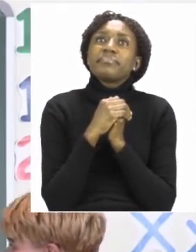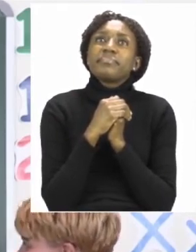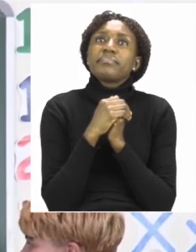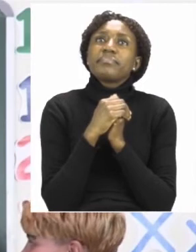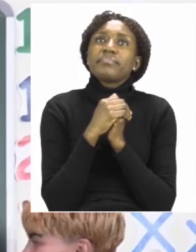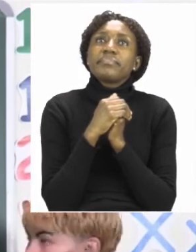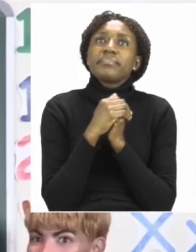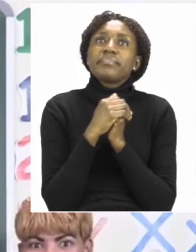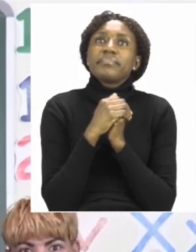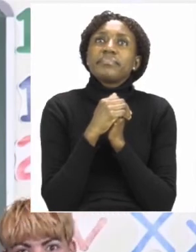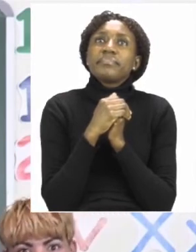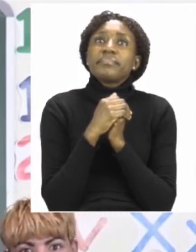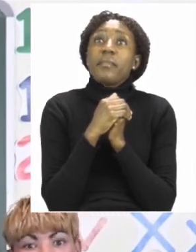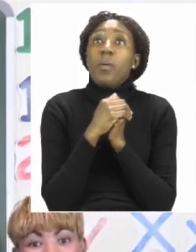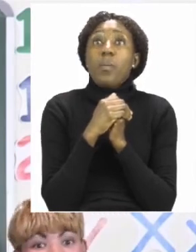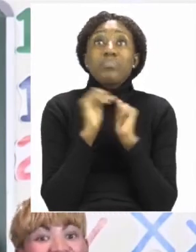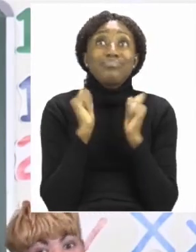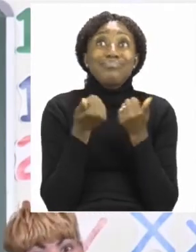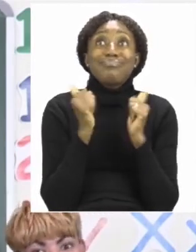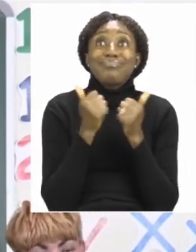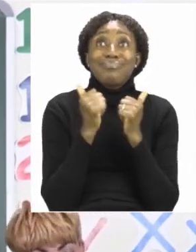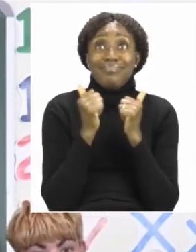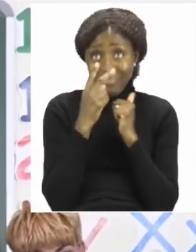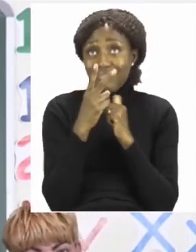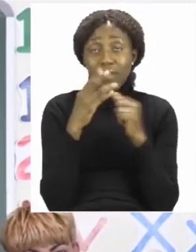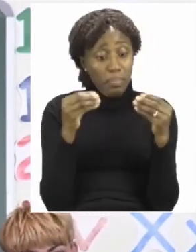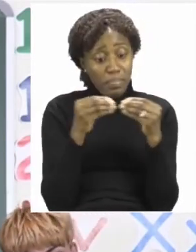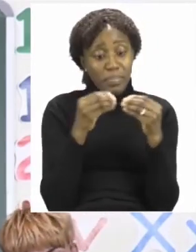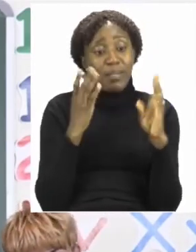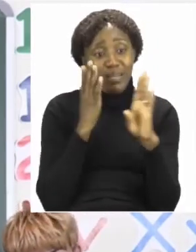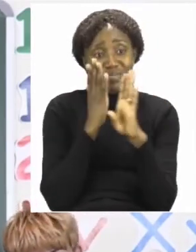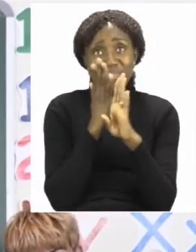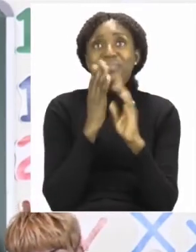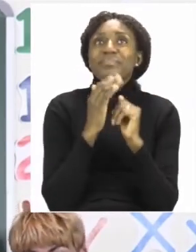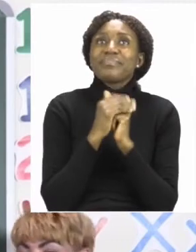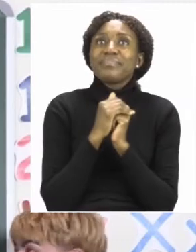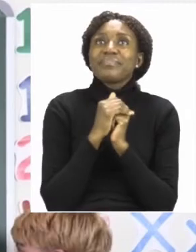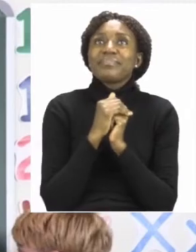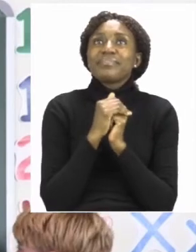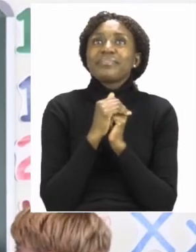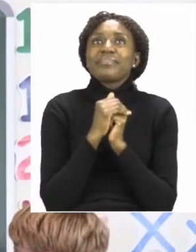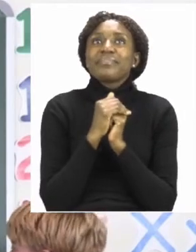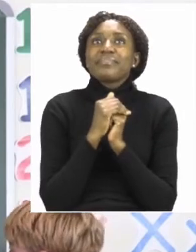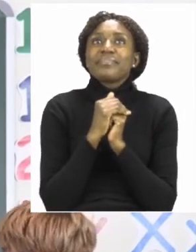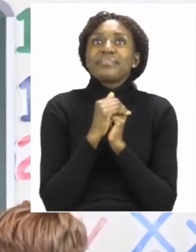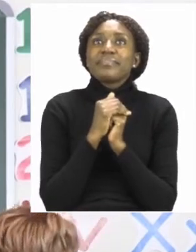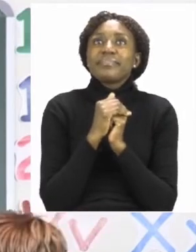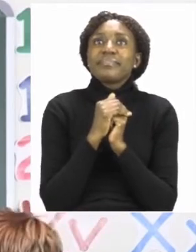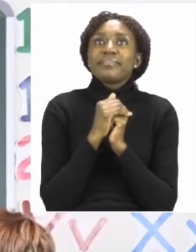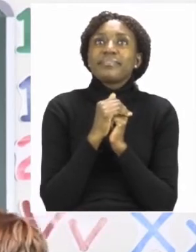wow everyone can you see this picture coming together it looks